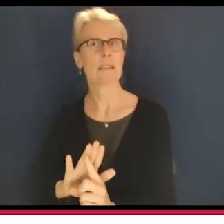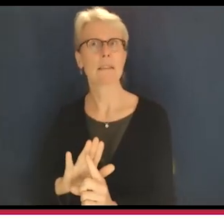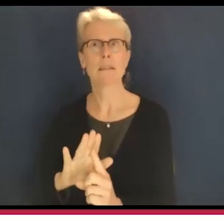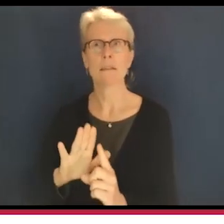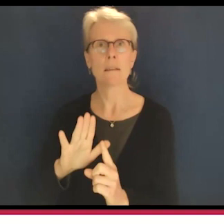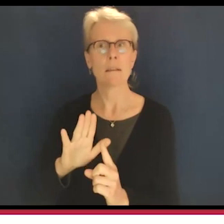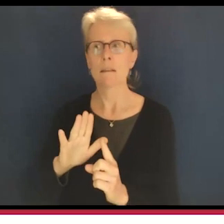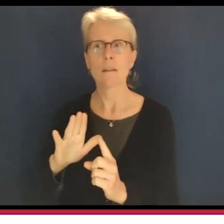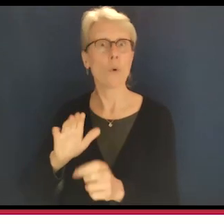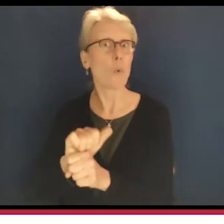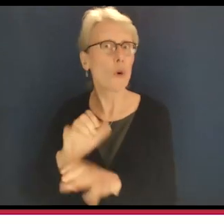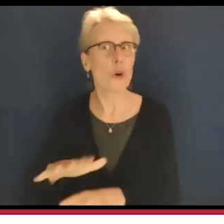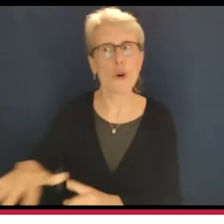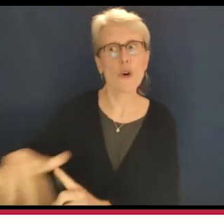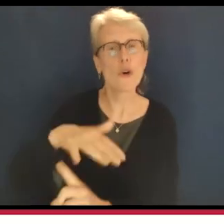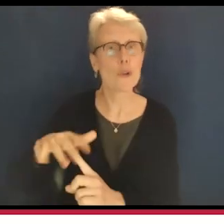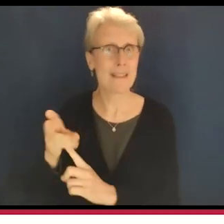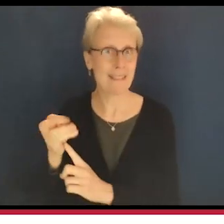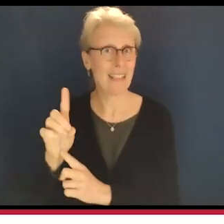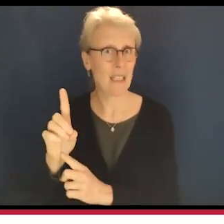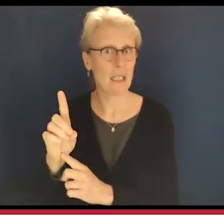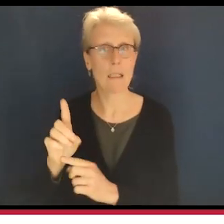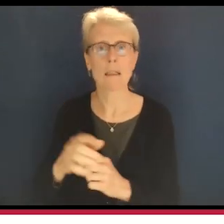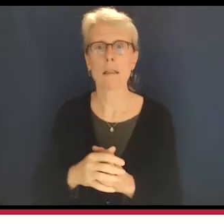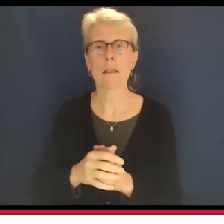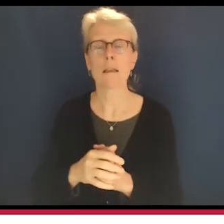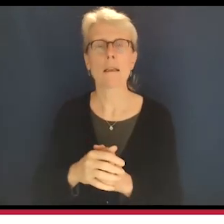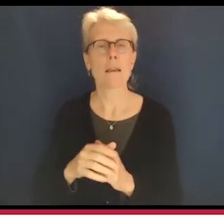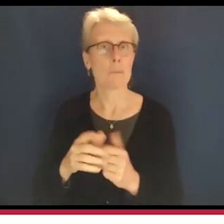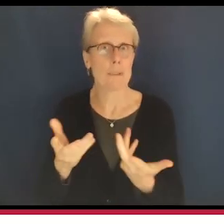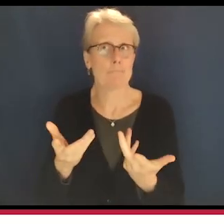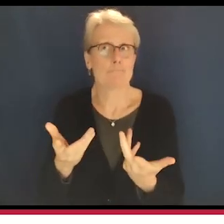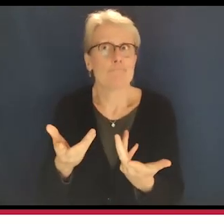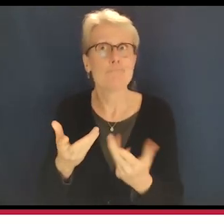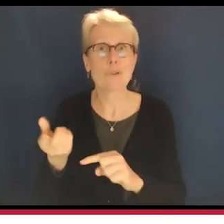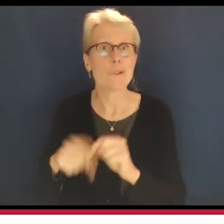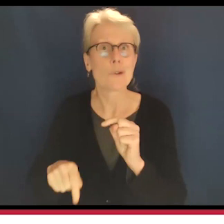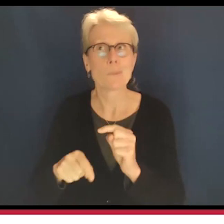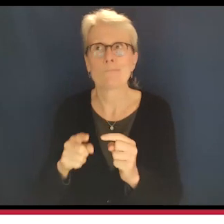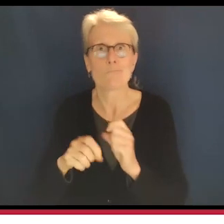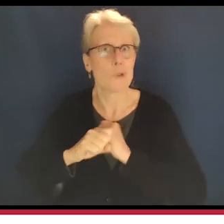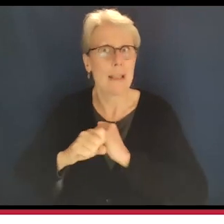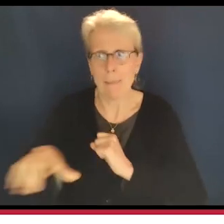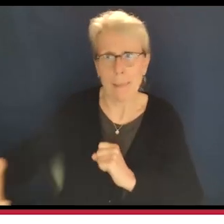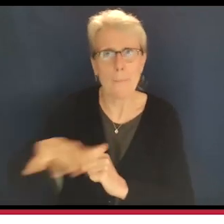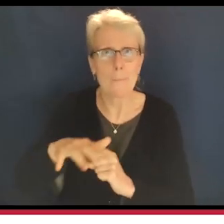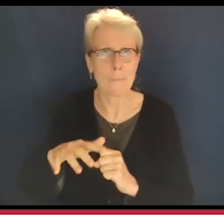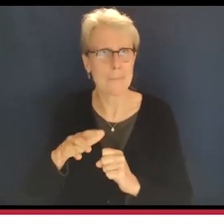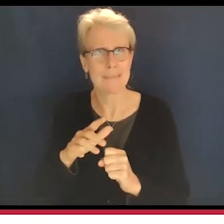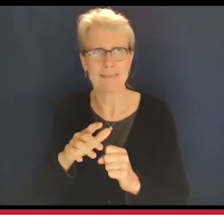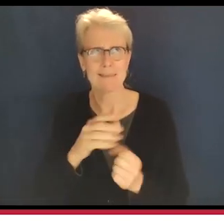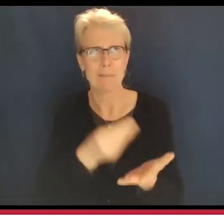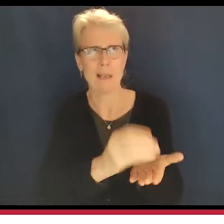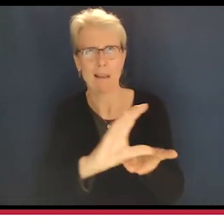field workers' lives and safety because of the inability to protect them adequately, and that it didn't